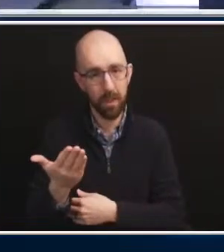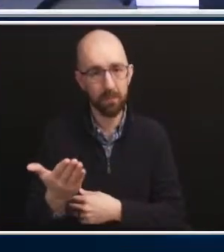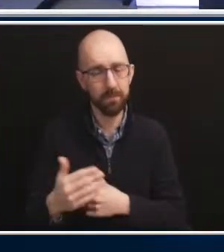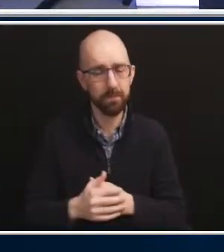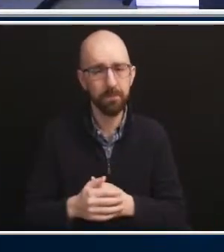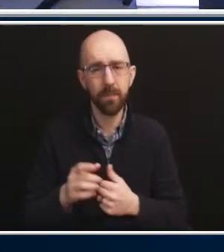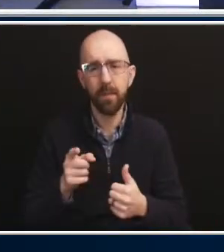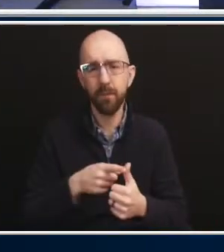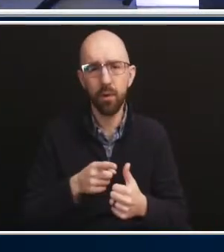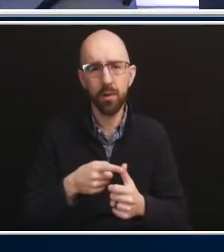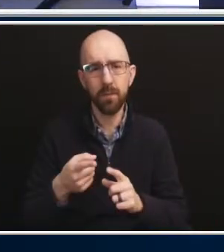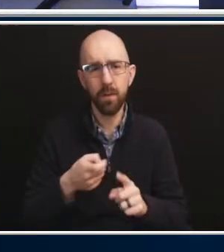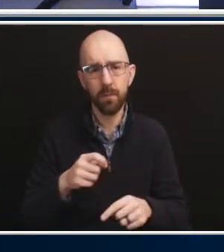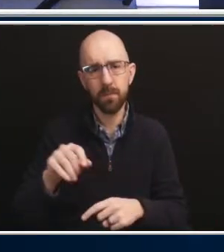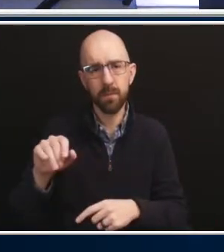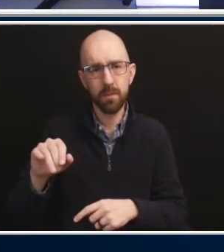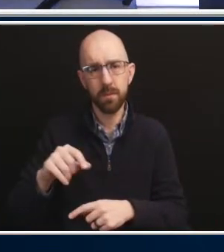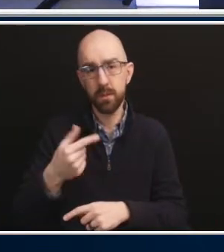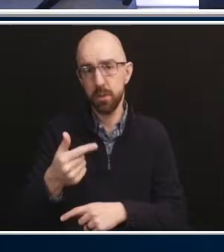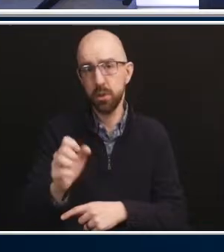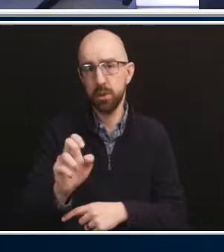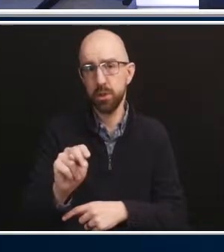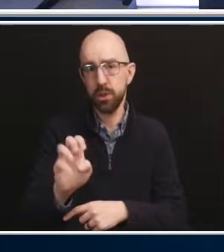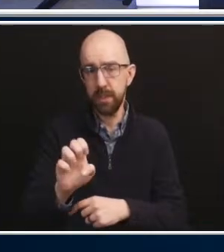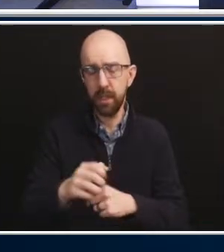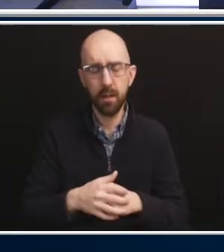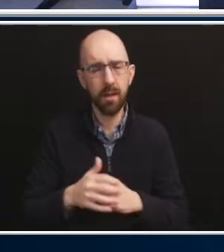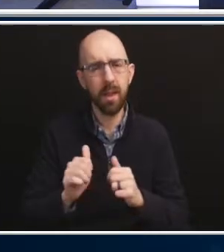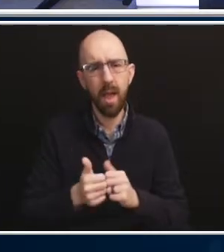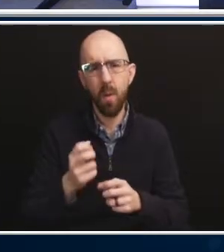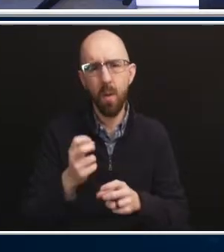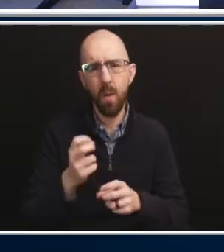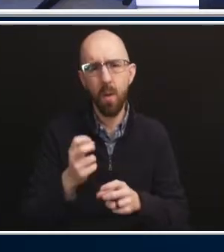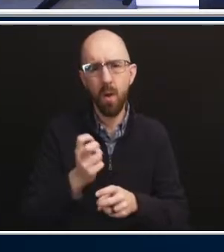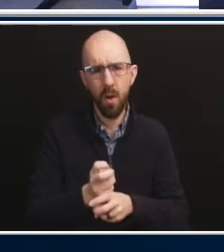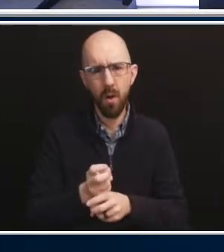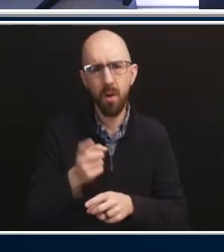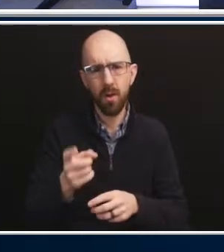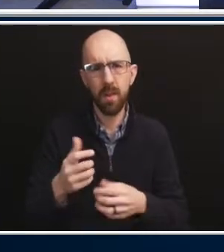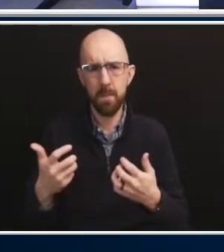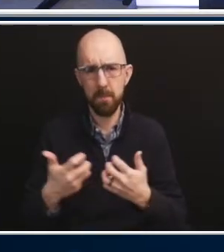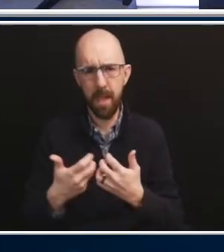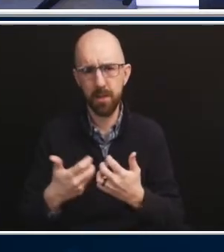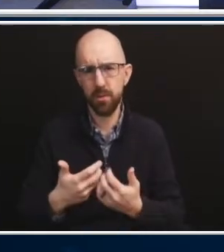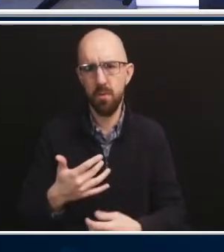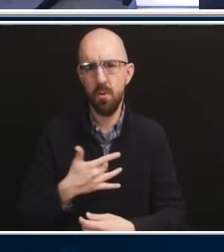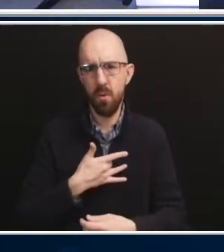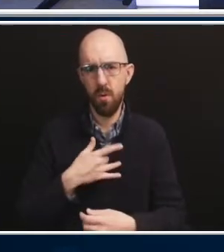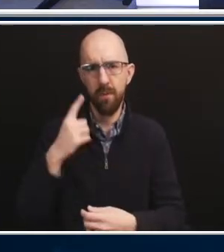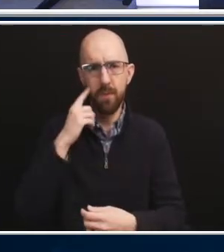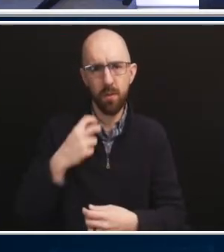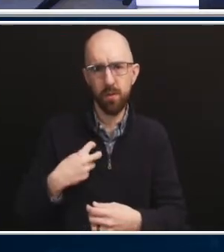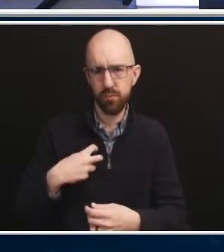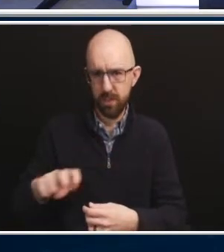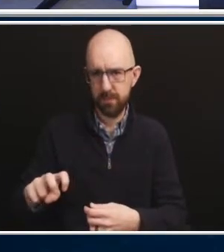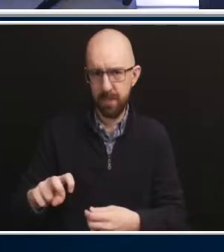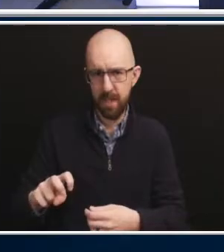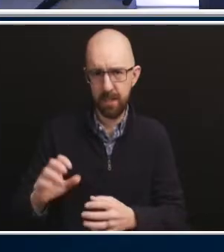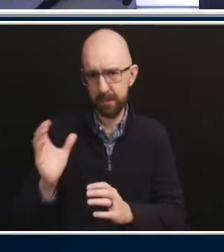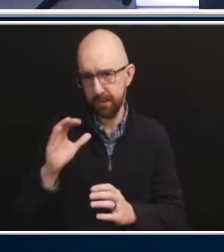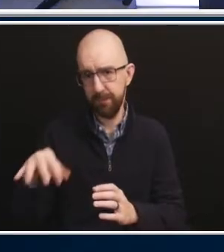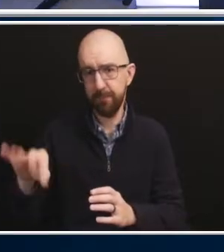from Jean. How hard was it to get a matching heart for the transplant, and how hard is it to